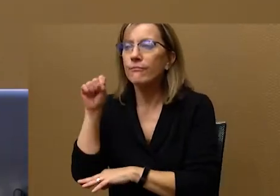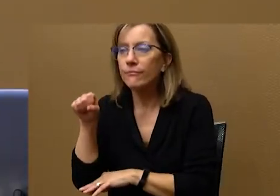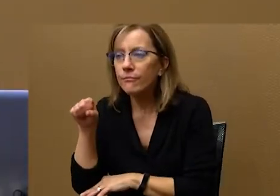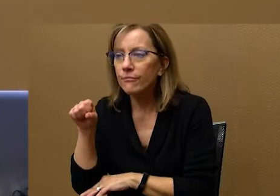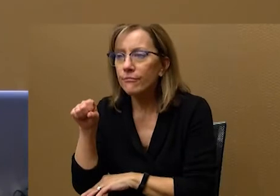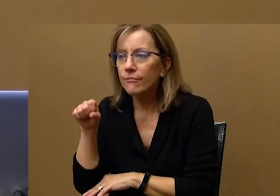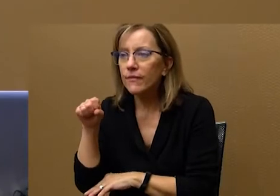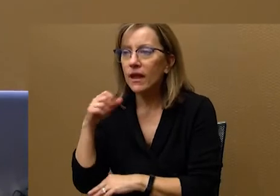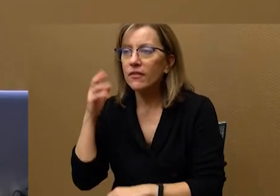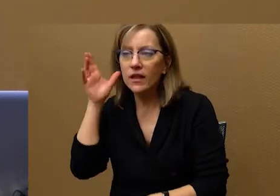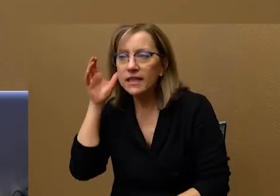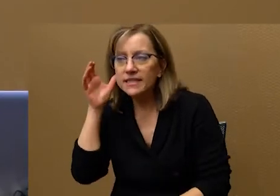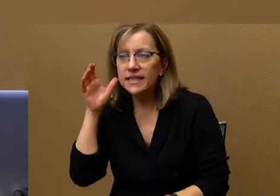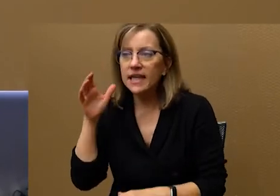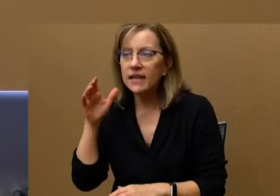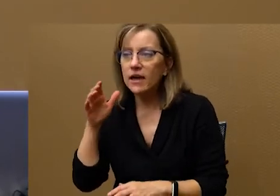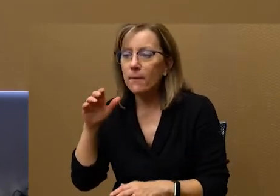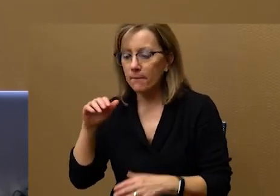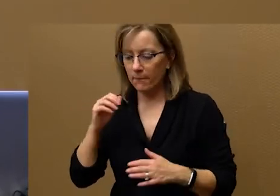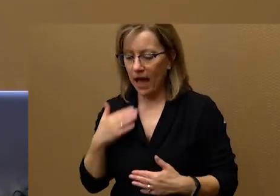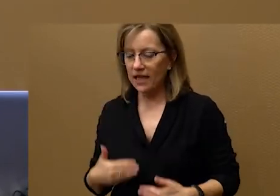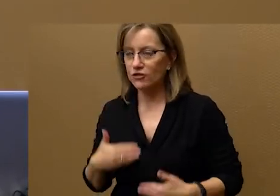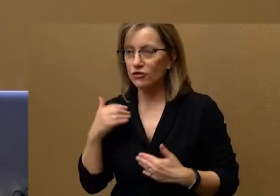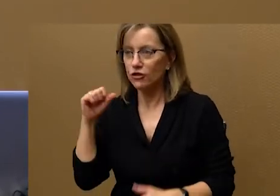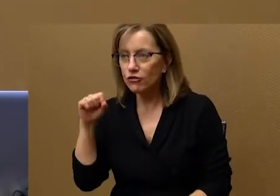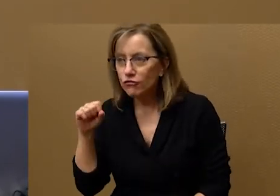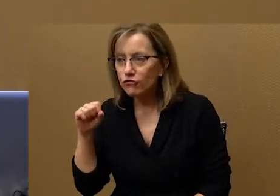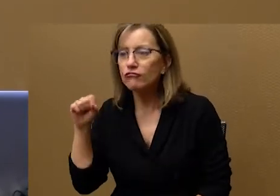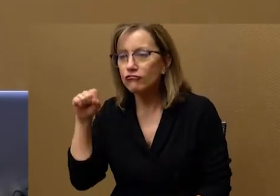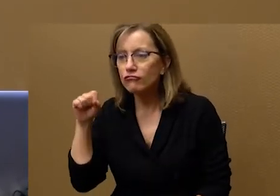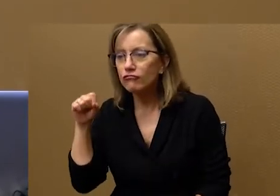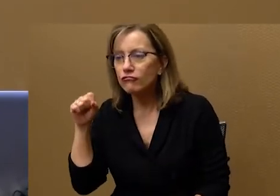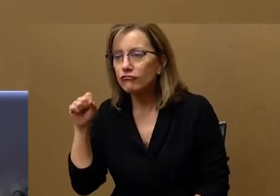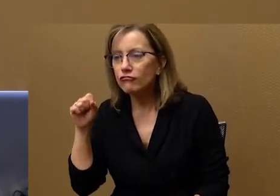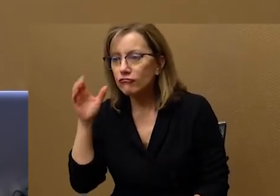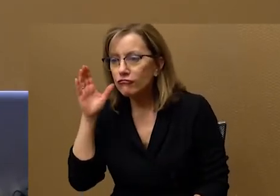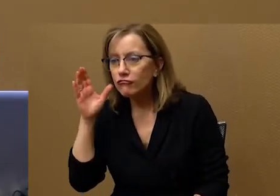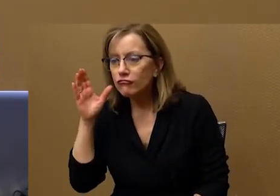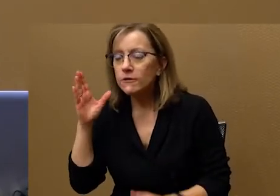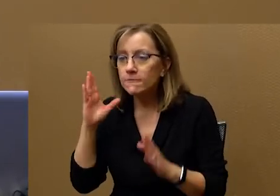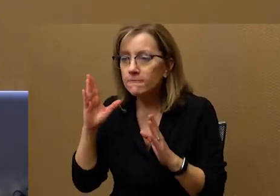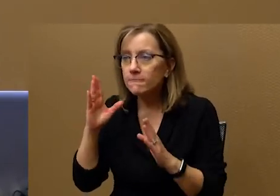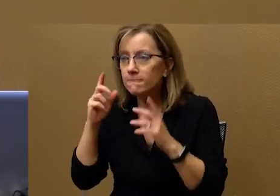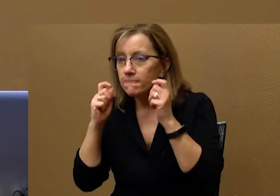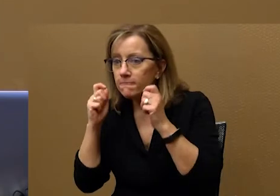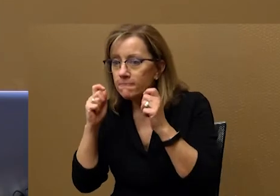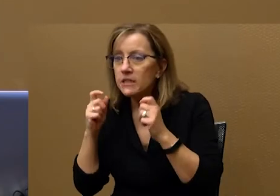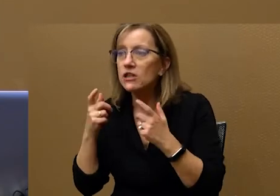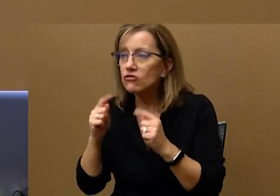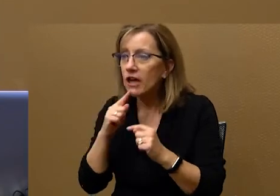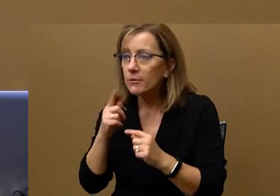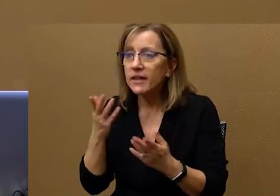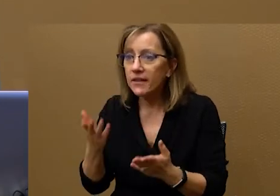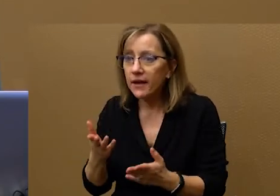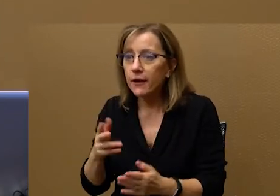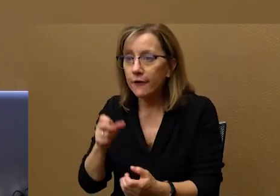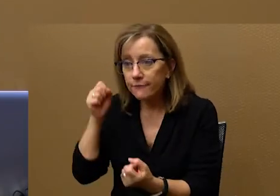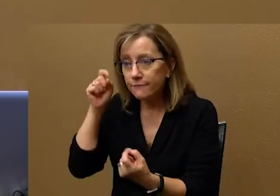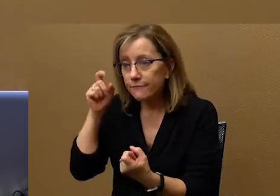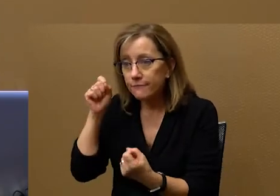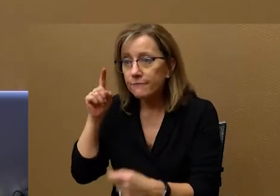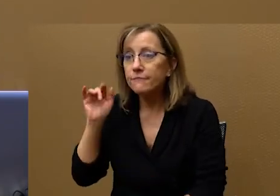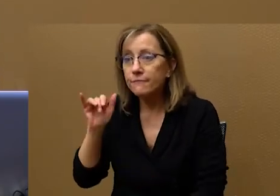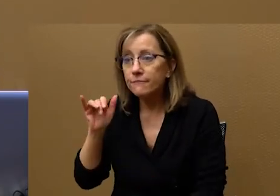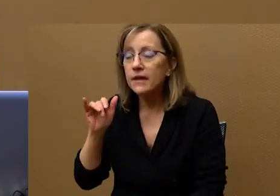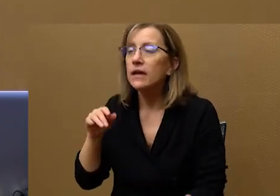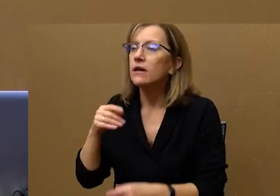your empathic listening posture. You lean forward. You nod your head. You try to show emotion on your face. You try to be